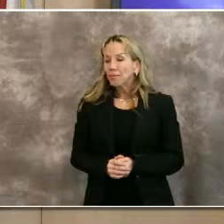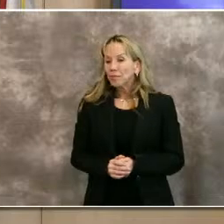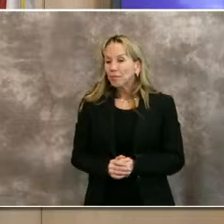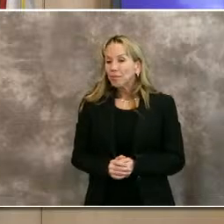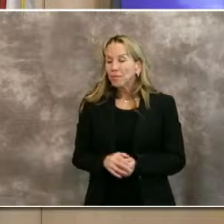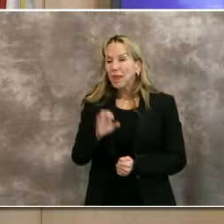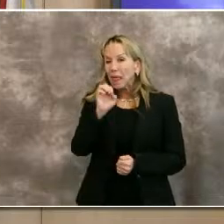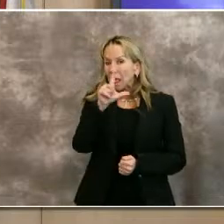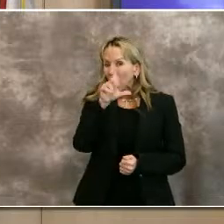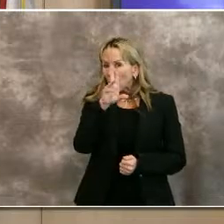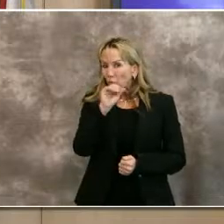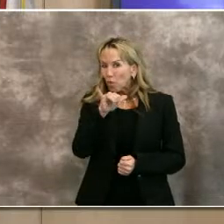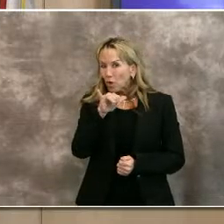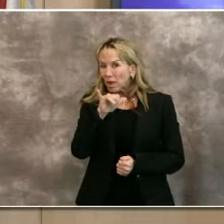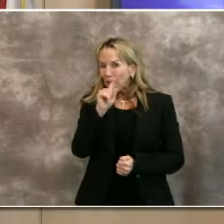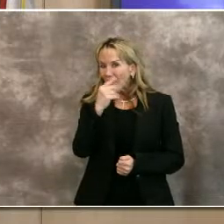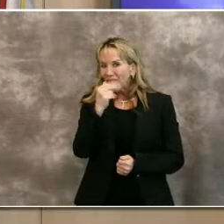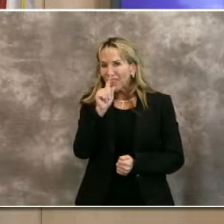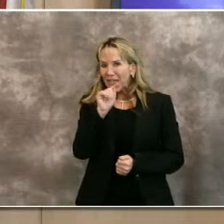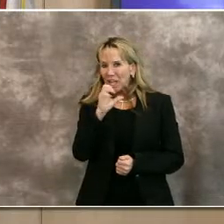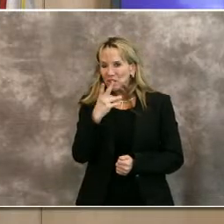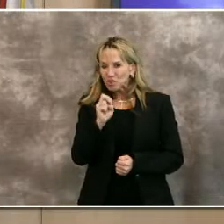Elroy Spatcher?